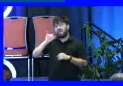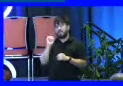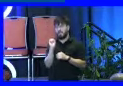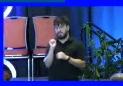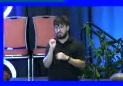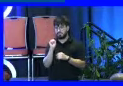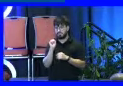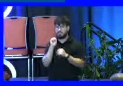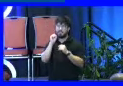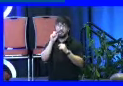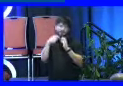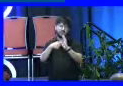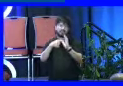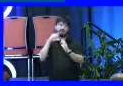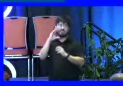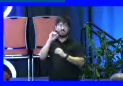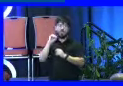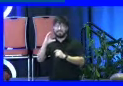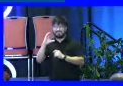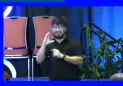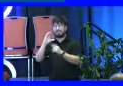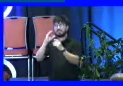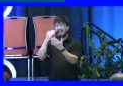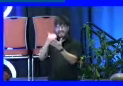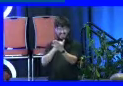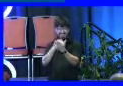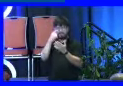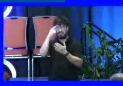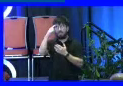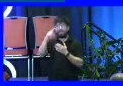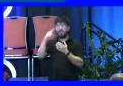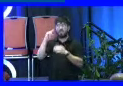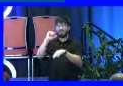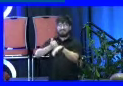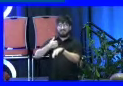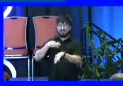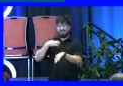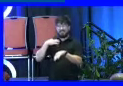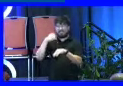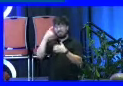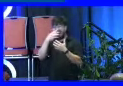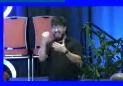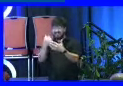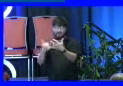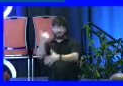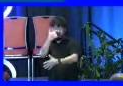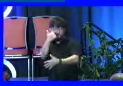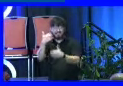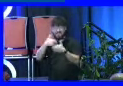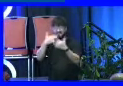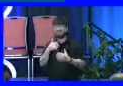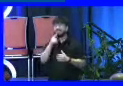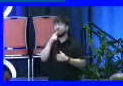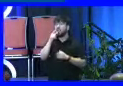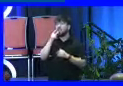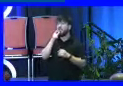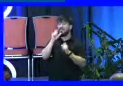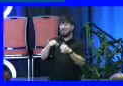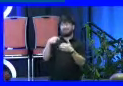example, the COC's by name list to establish eligibility and to prioritize participants for available housing